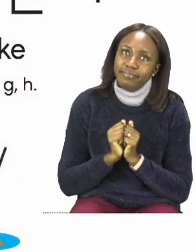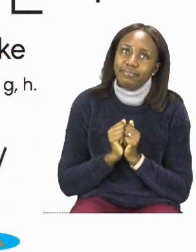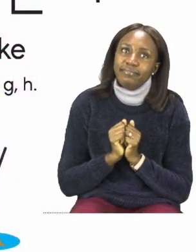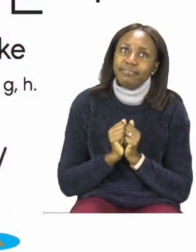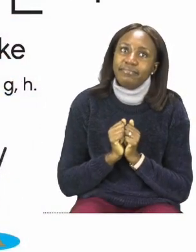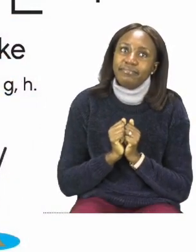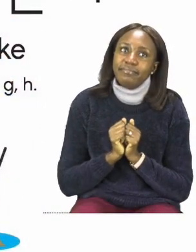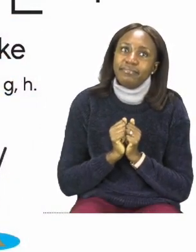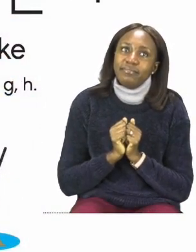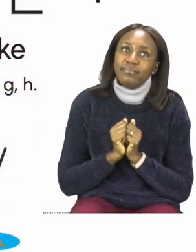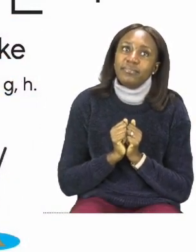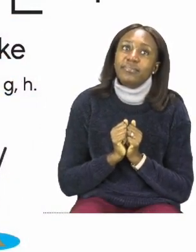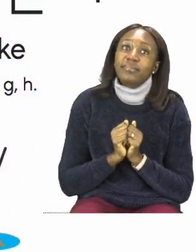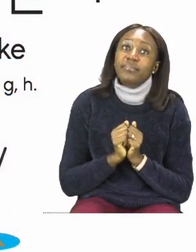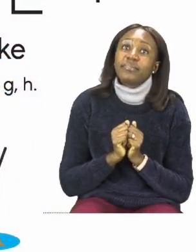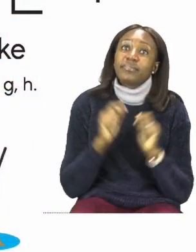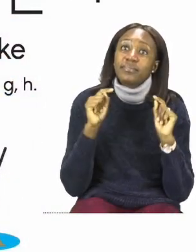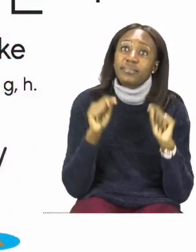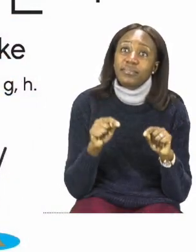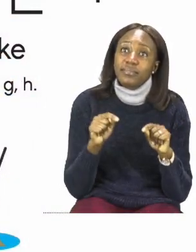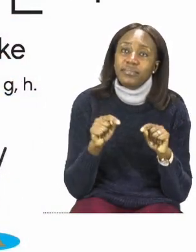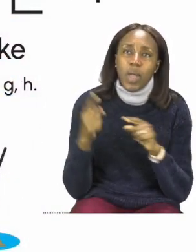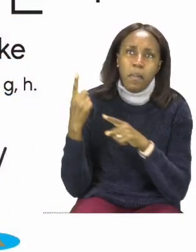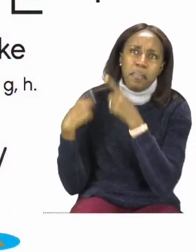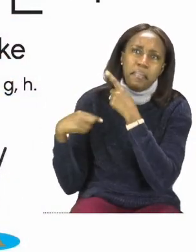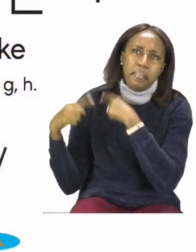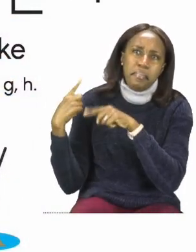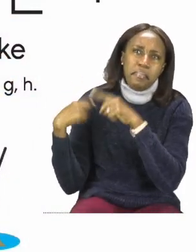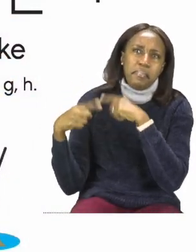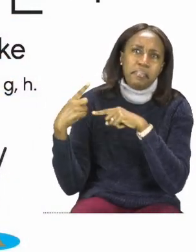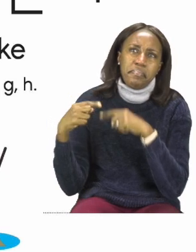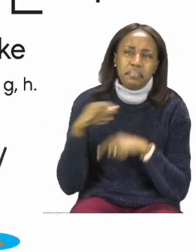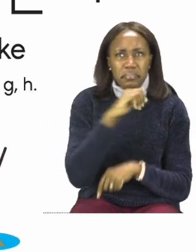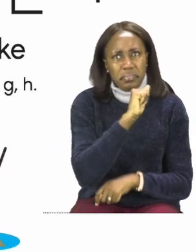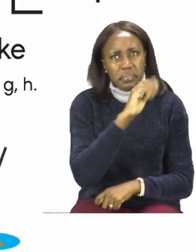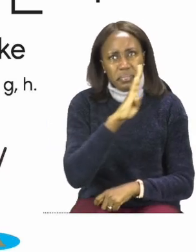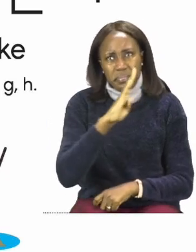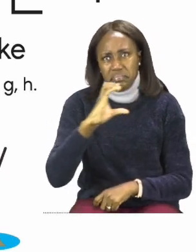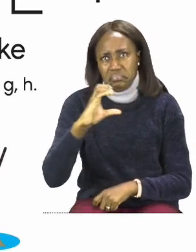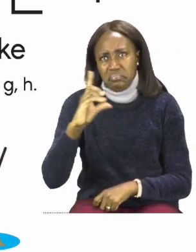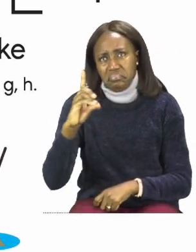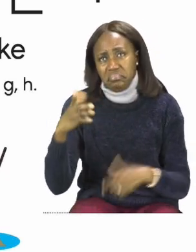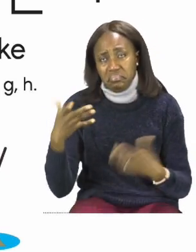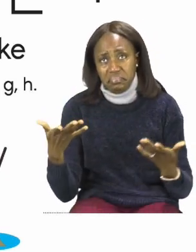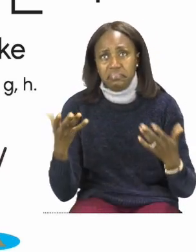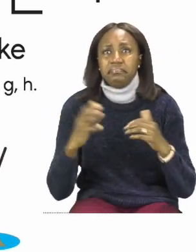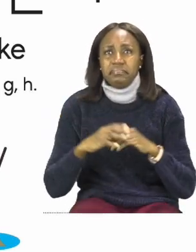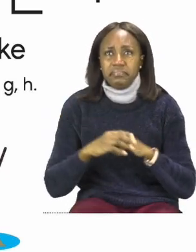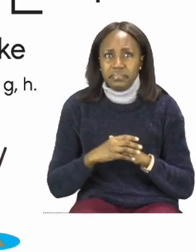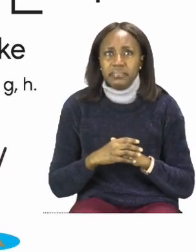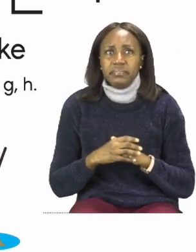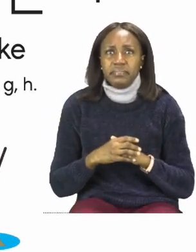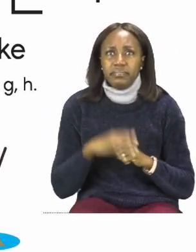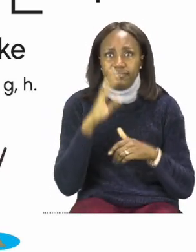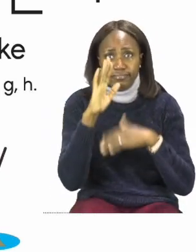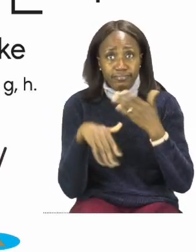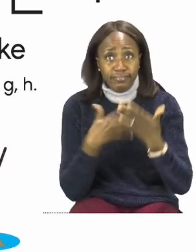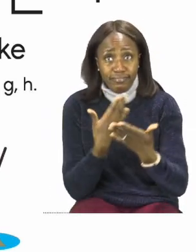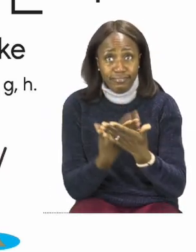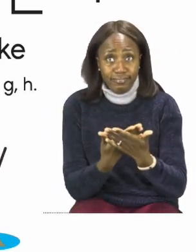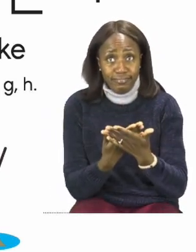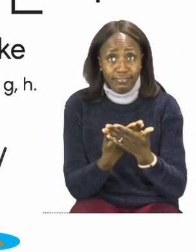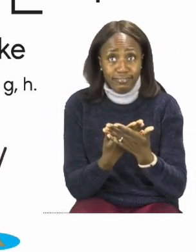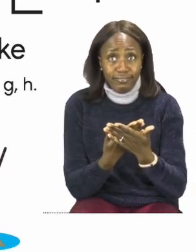lesson today we are going to be revising our phonics. Now each of the pictures we can see has a